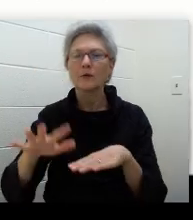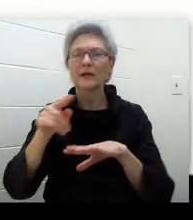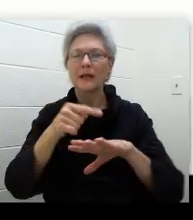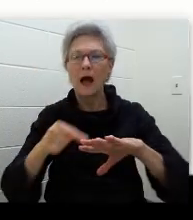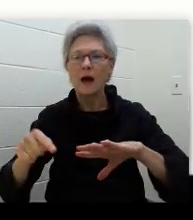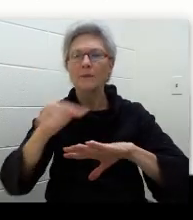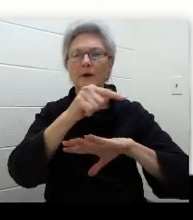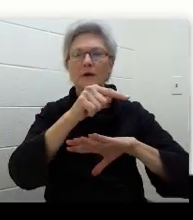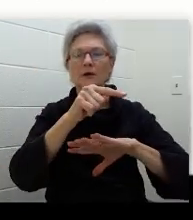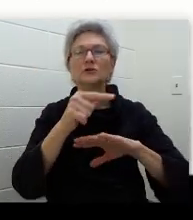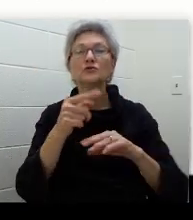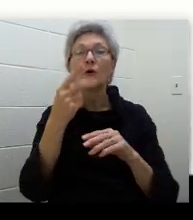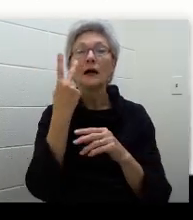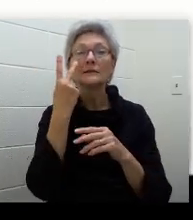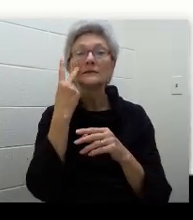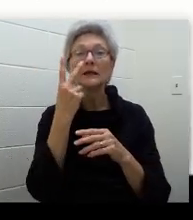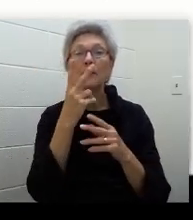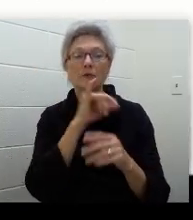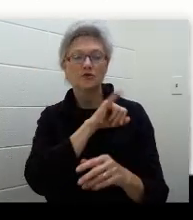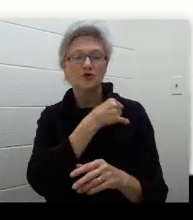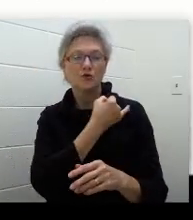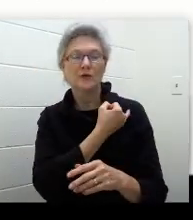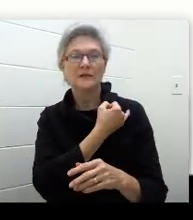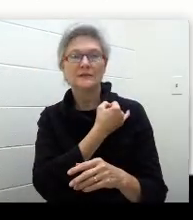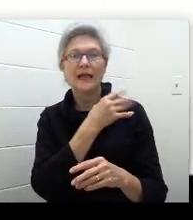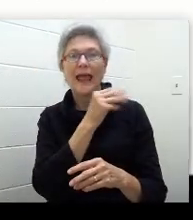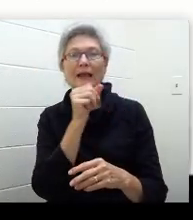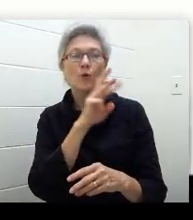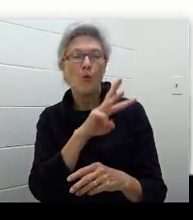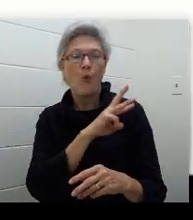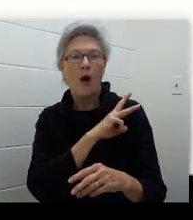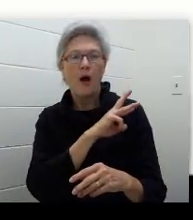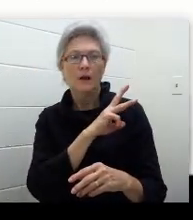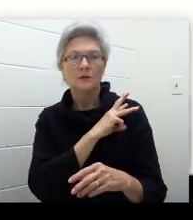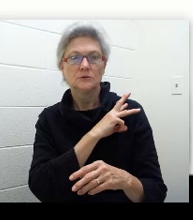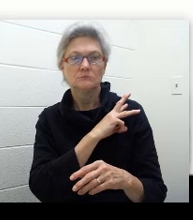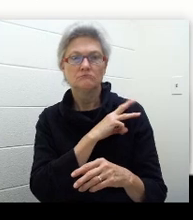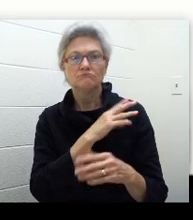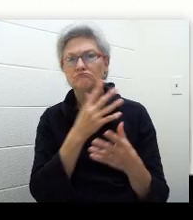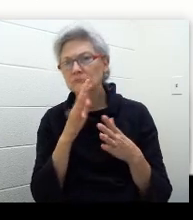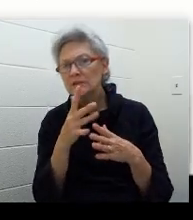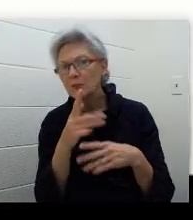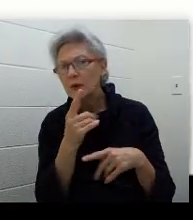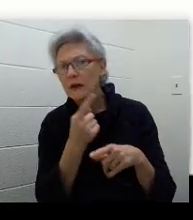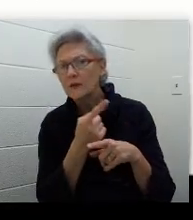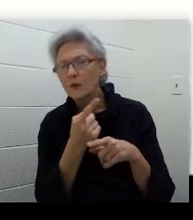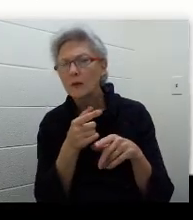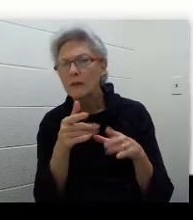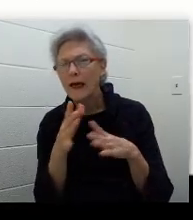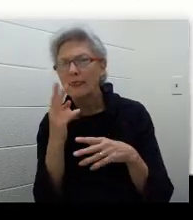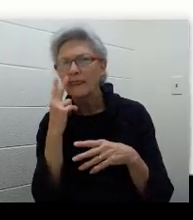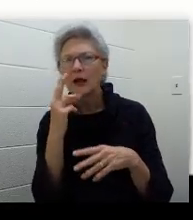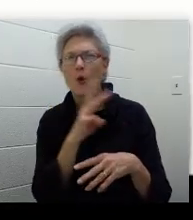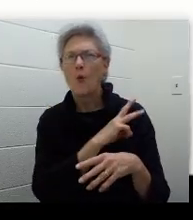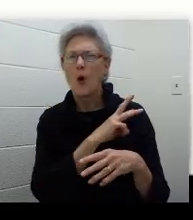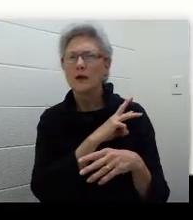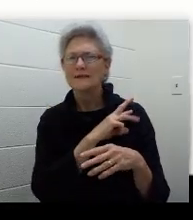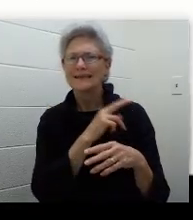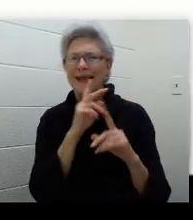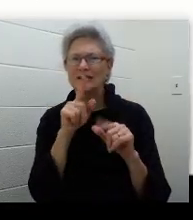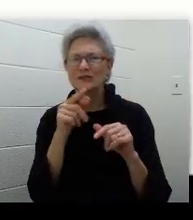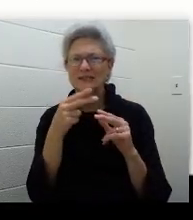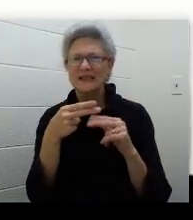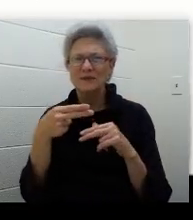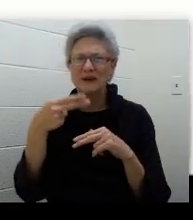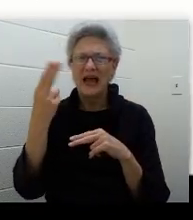so I see both Julius and Walt seem to be on the right track. I'm thinking Walt's answer might be a little bit high, right?